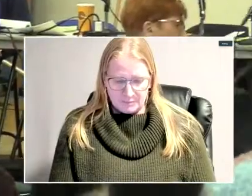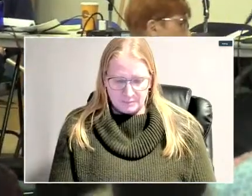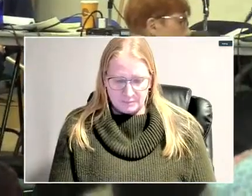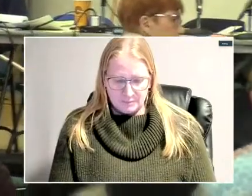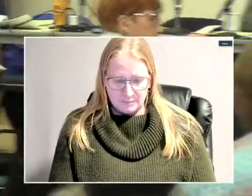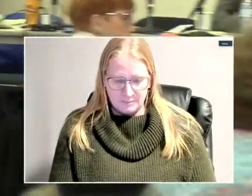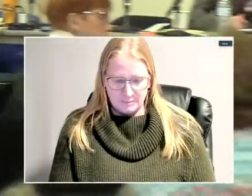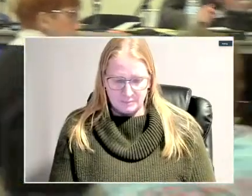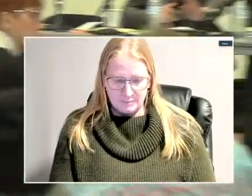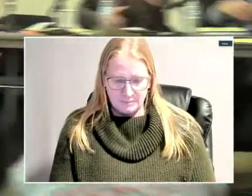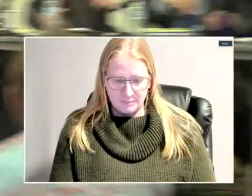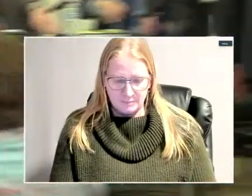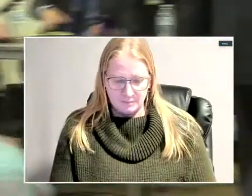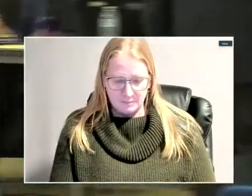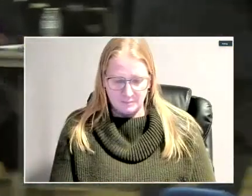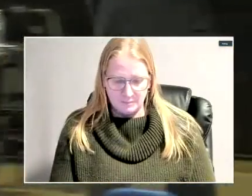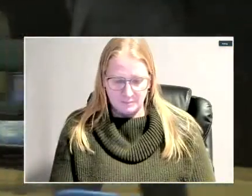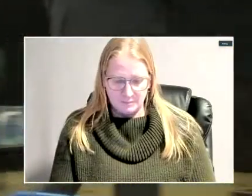it